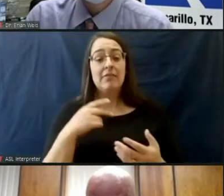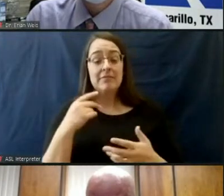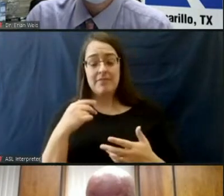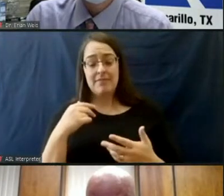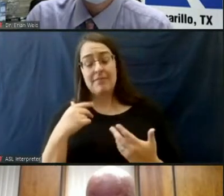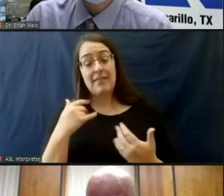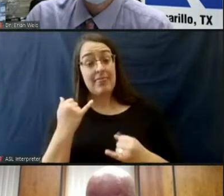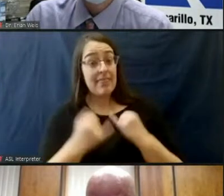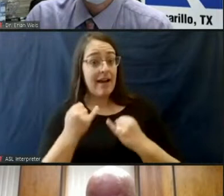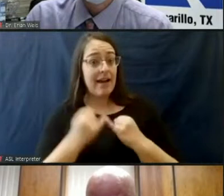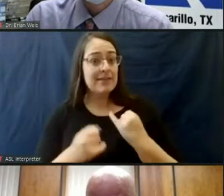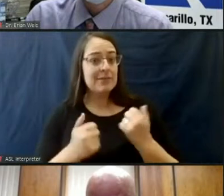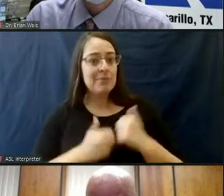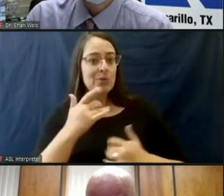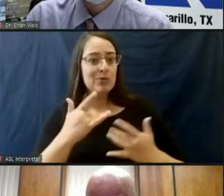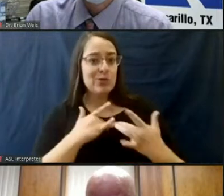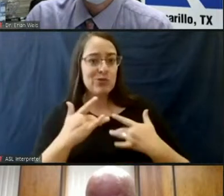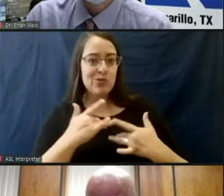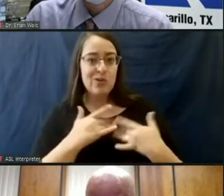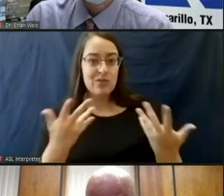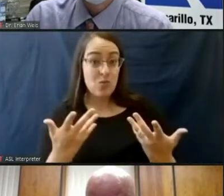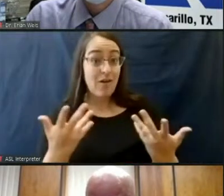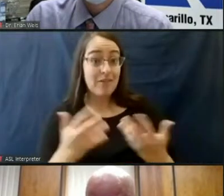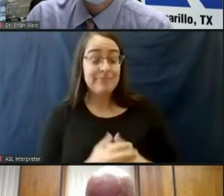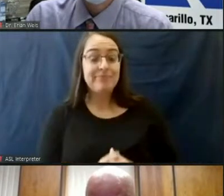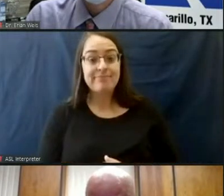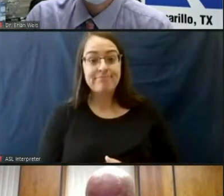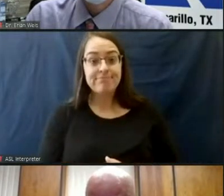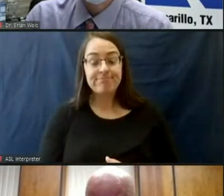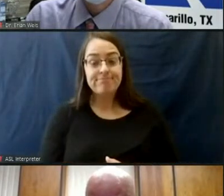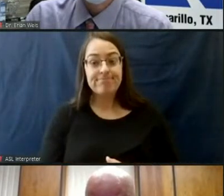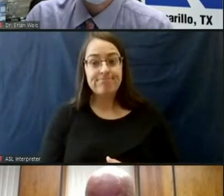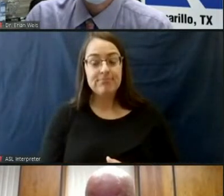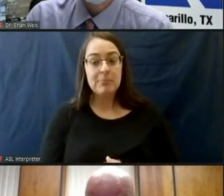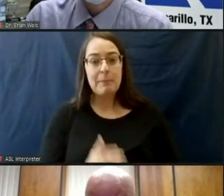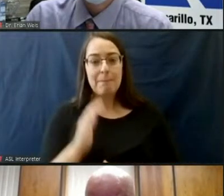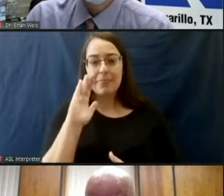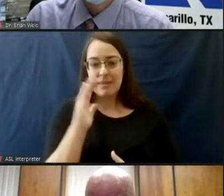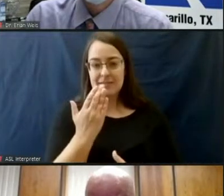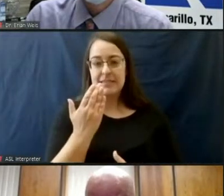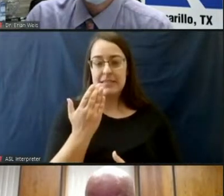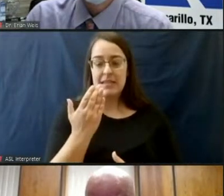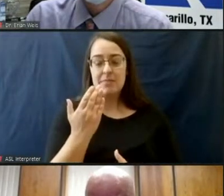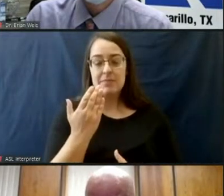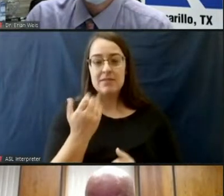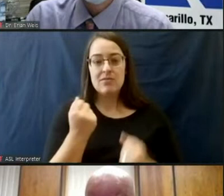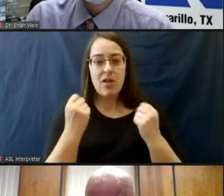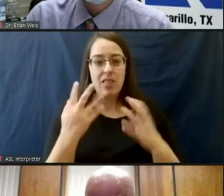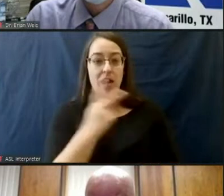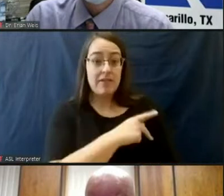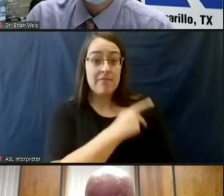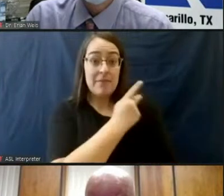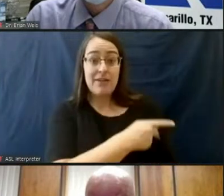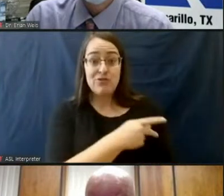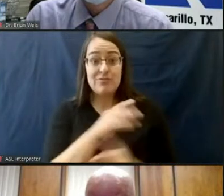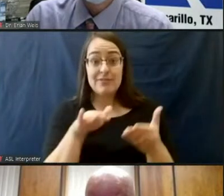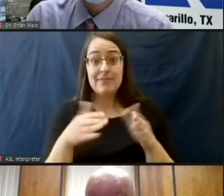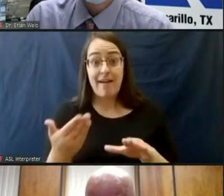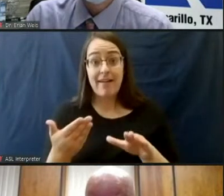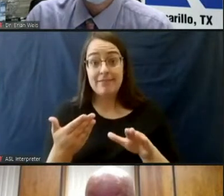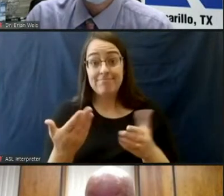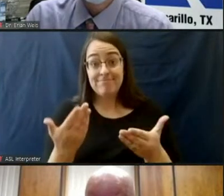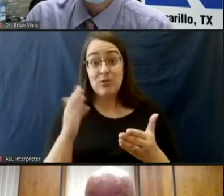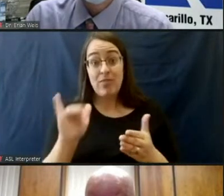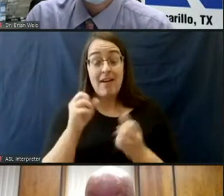is that we have what appears to be a significant number of patients that are dying. So again,